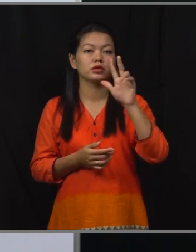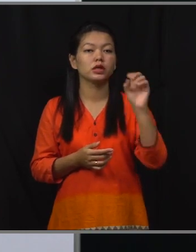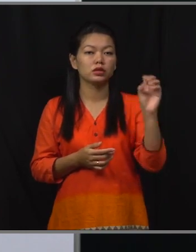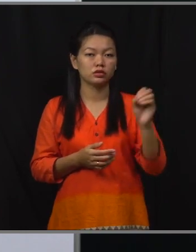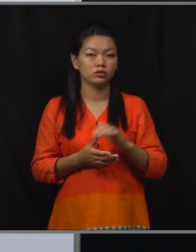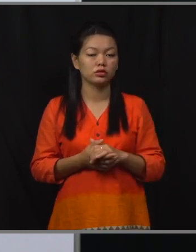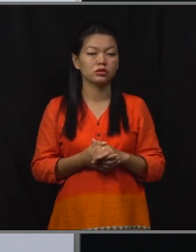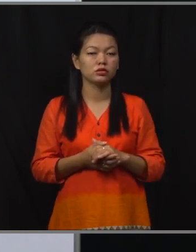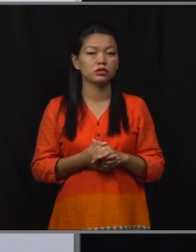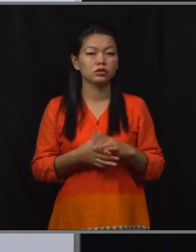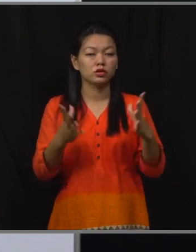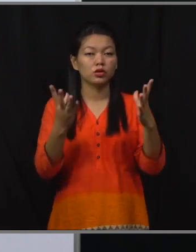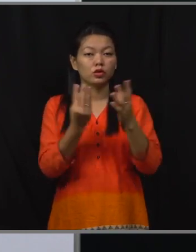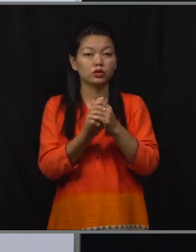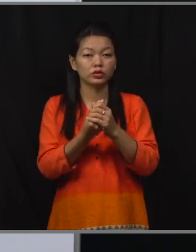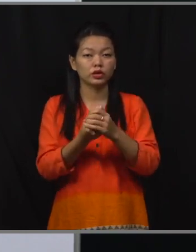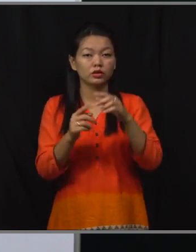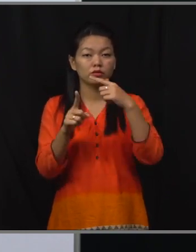1,800. So it comes to